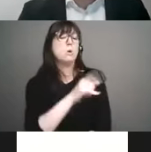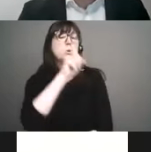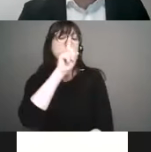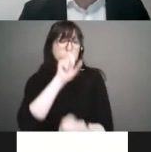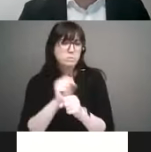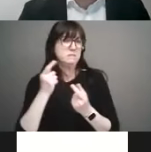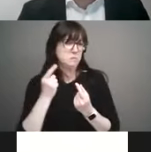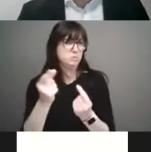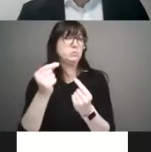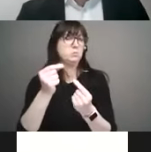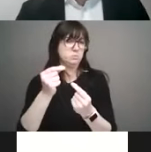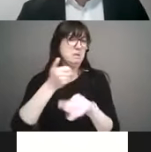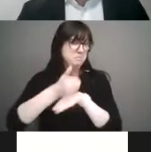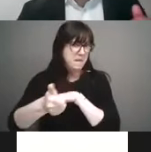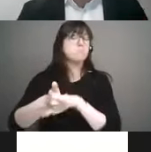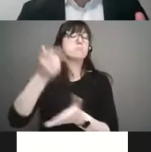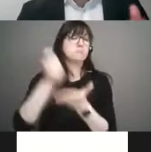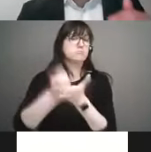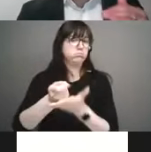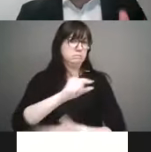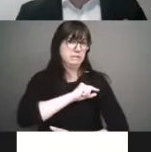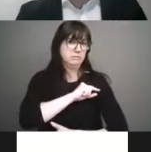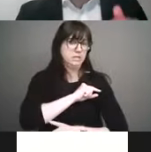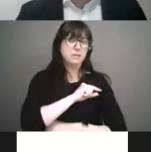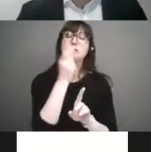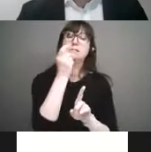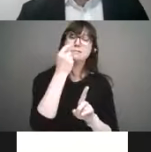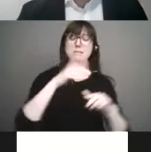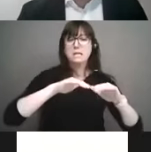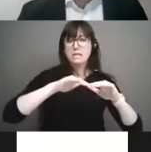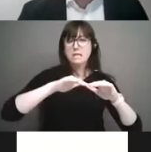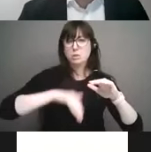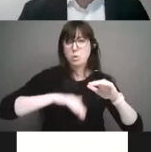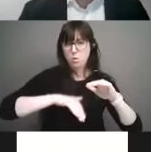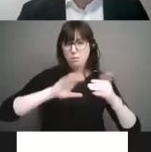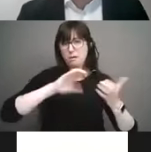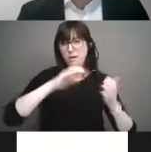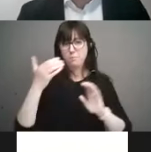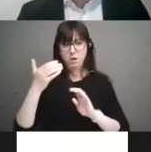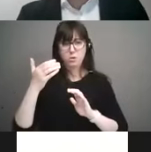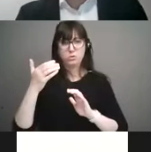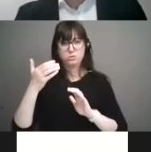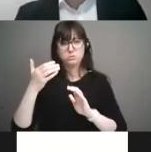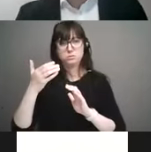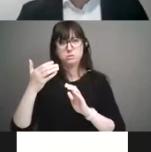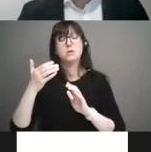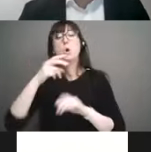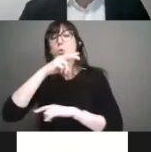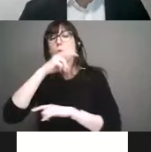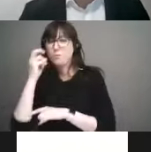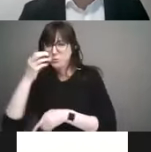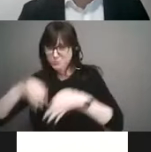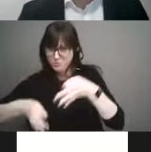that they're being accused of. This is a lower threshold to meet than the standard of proof in the criminal proceedings, which